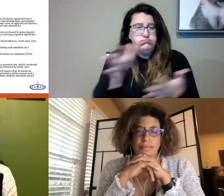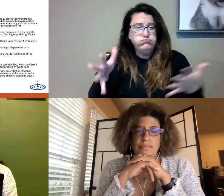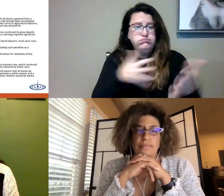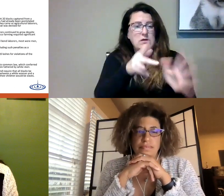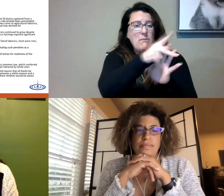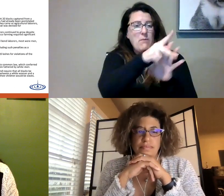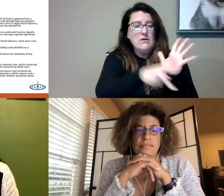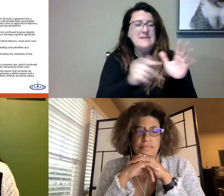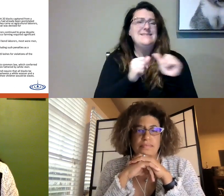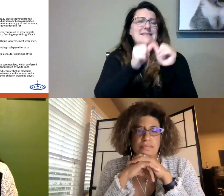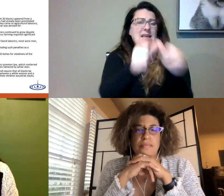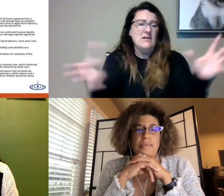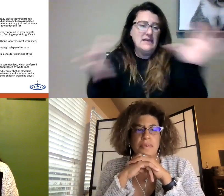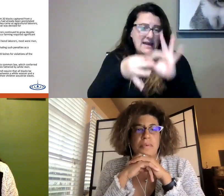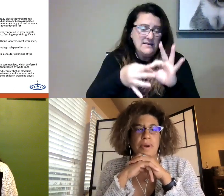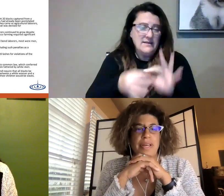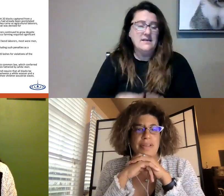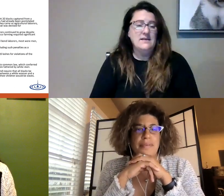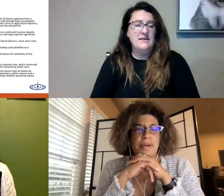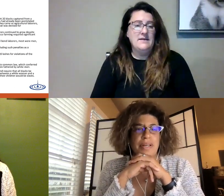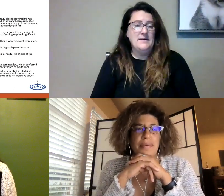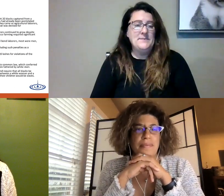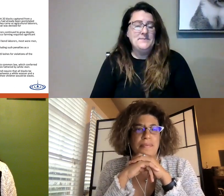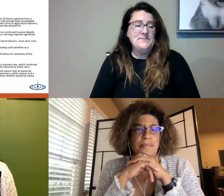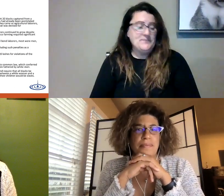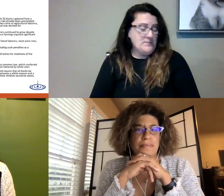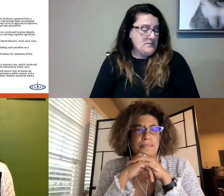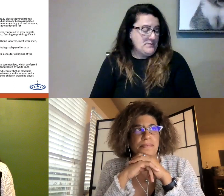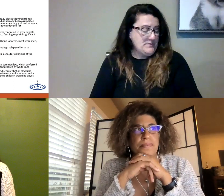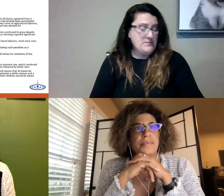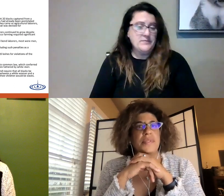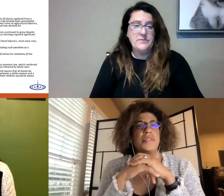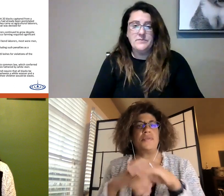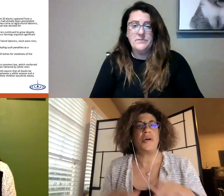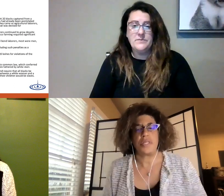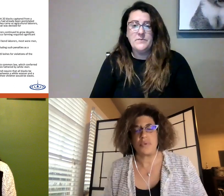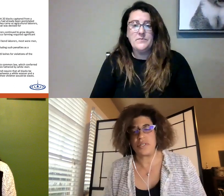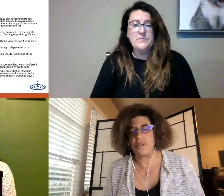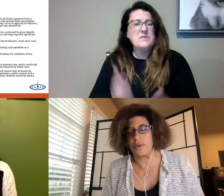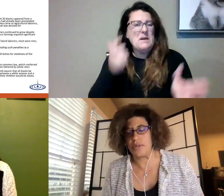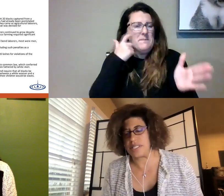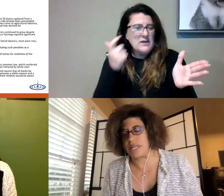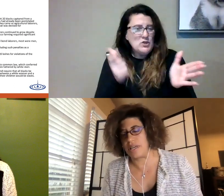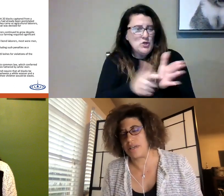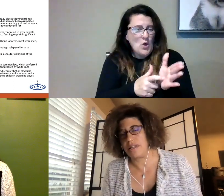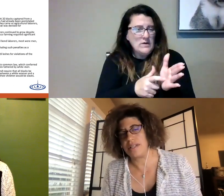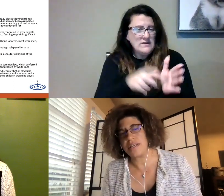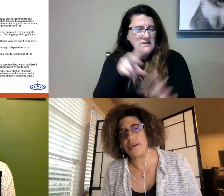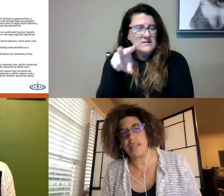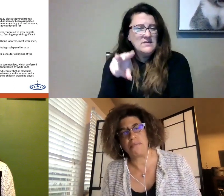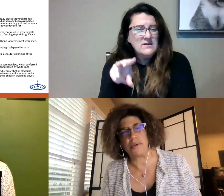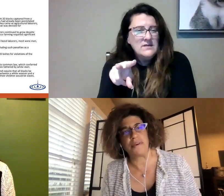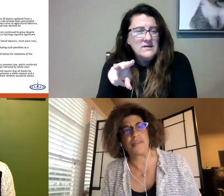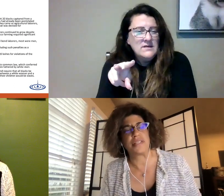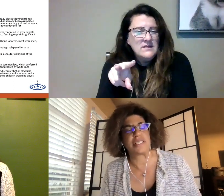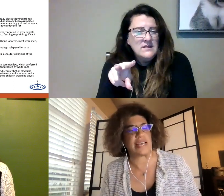subsequent centuries. Right. So notice what you're noticing. Let's go ahead